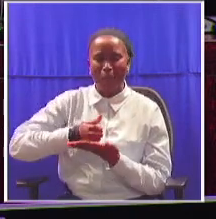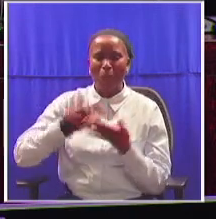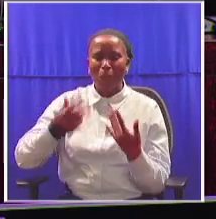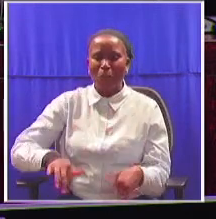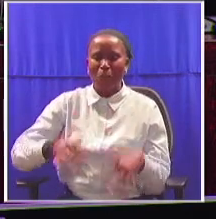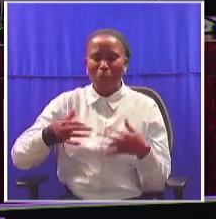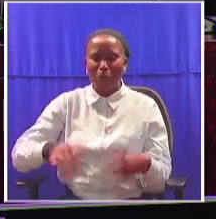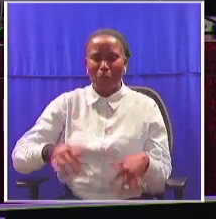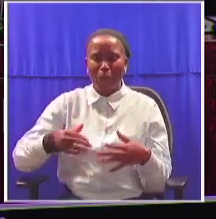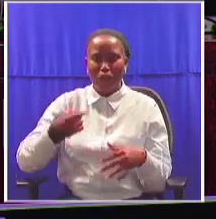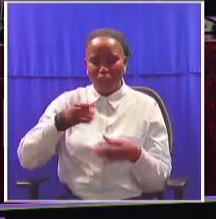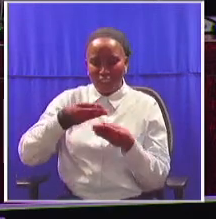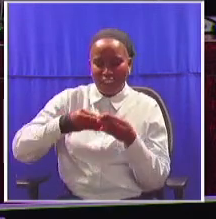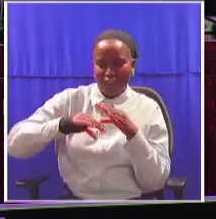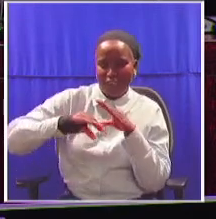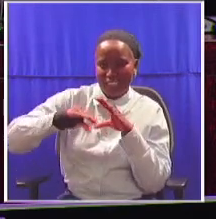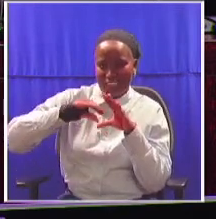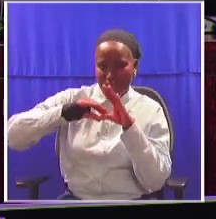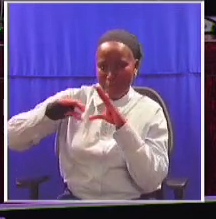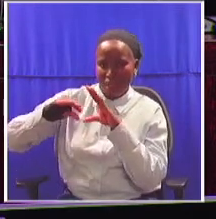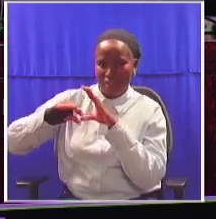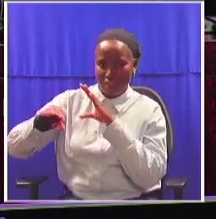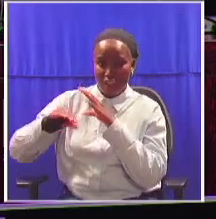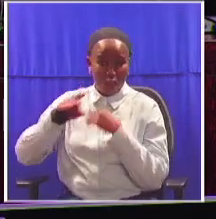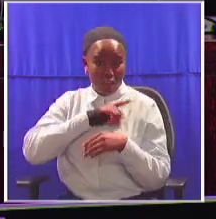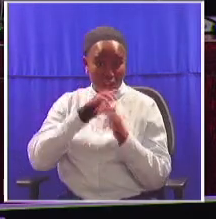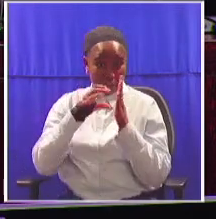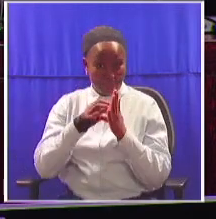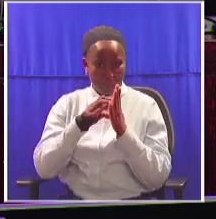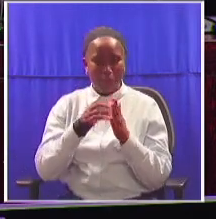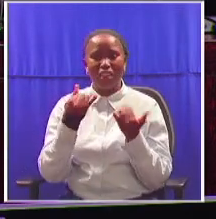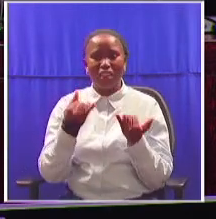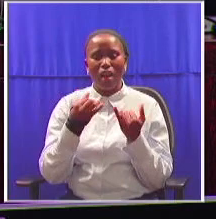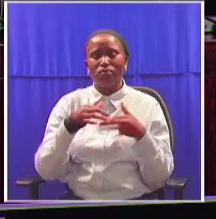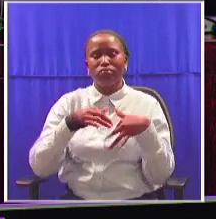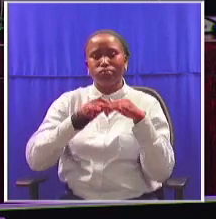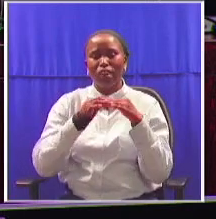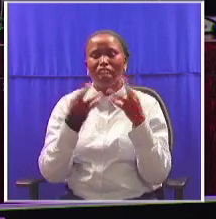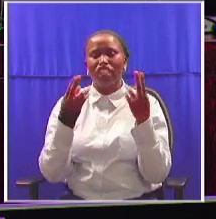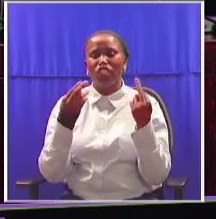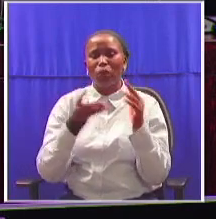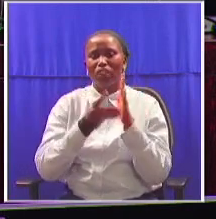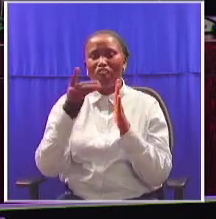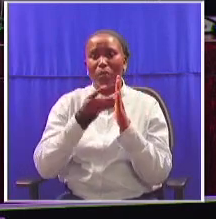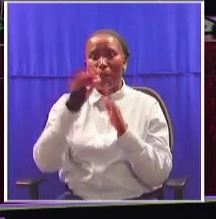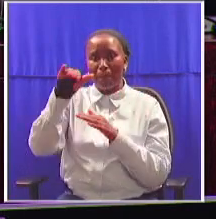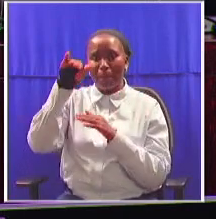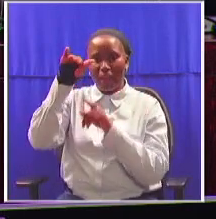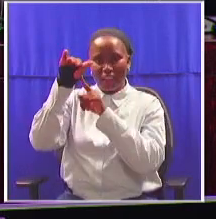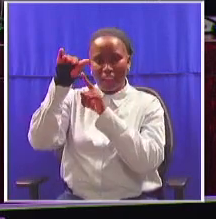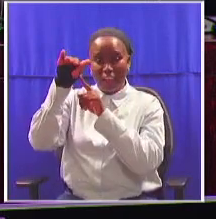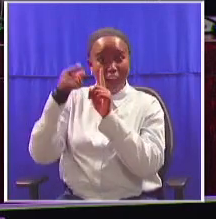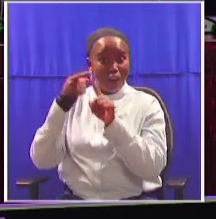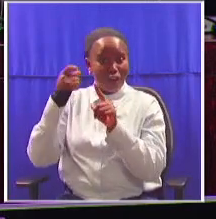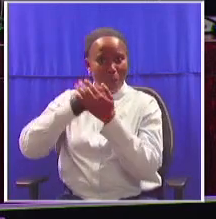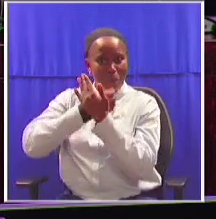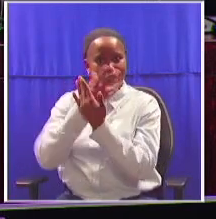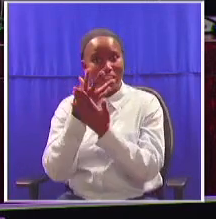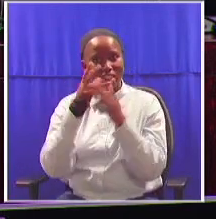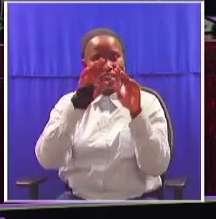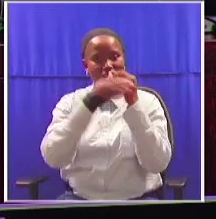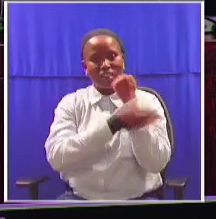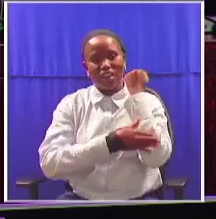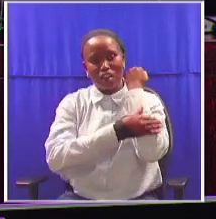investment ties. For example, the New Development Bank, which was established by BRICS countries in